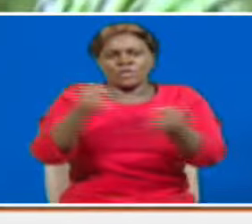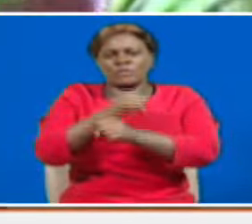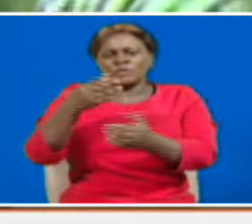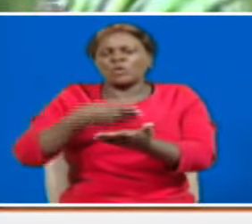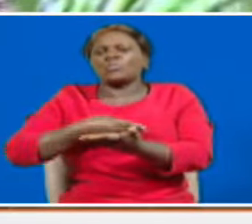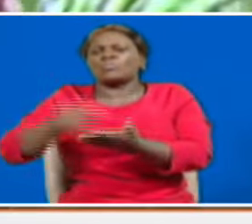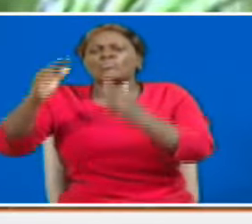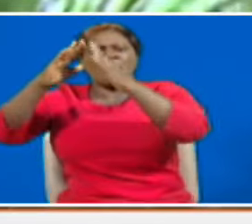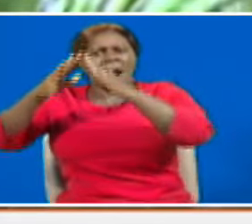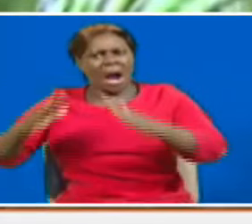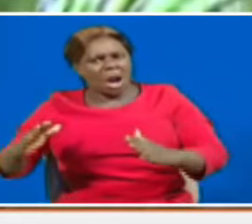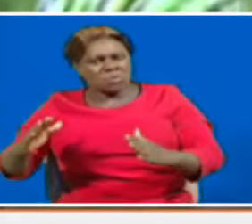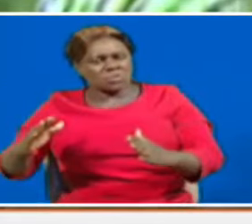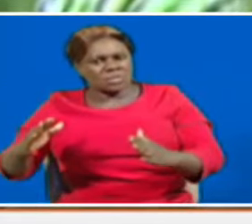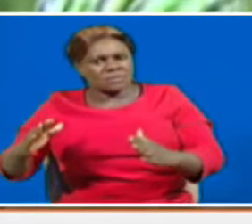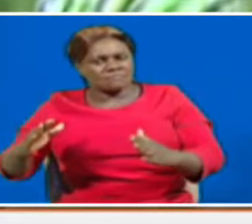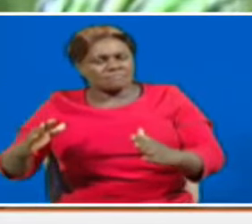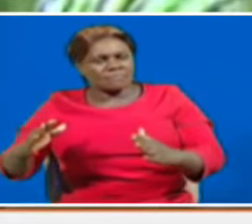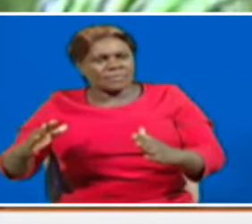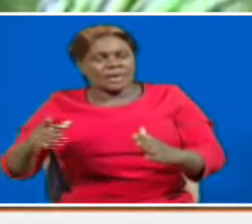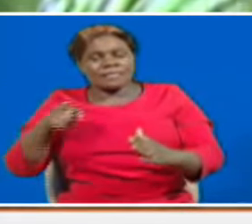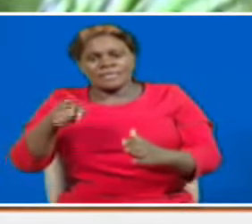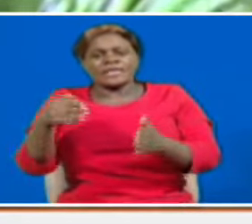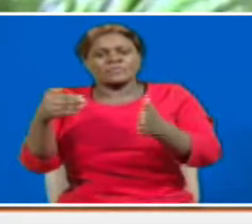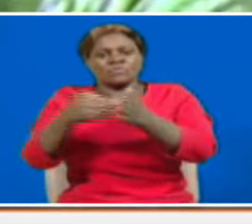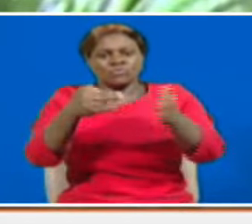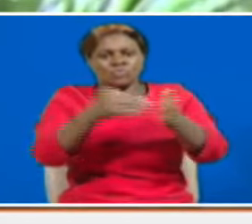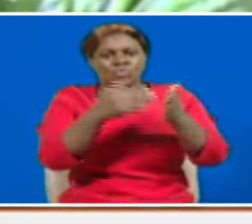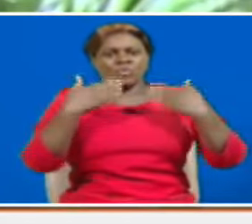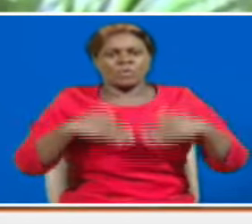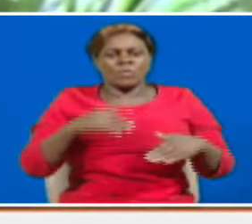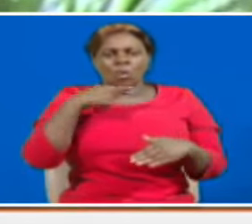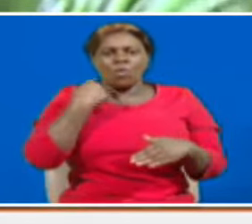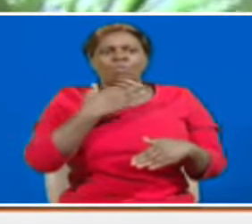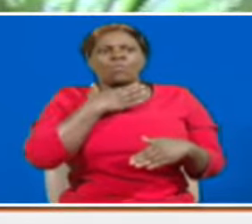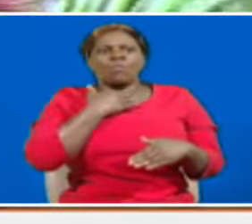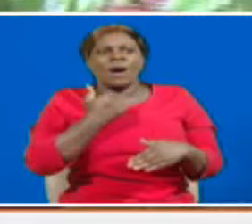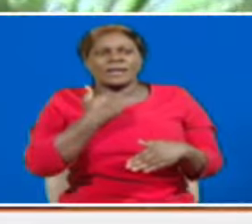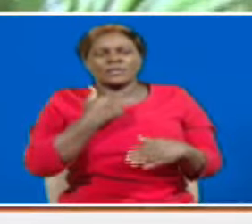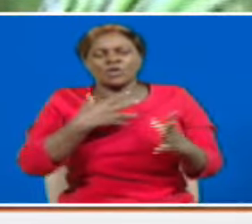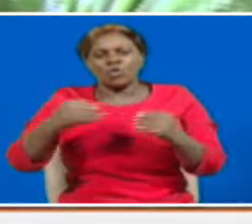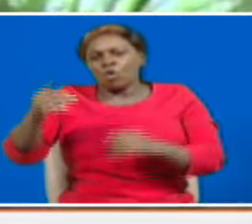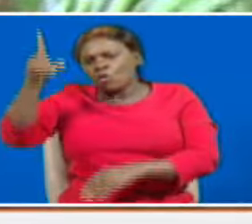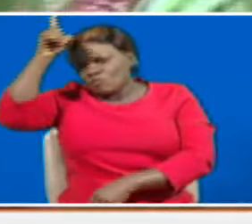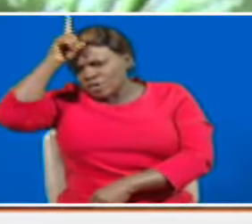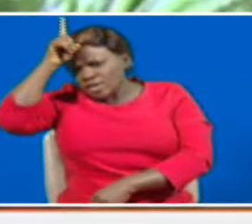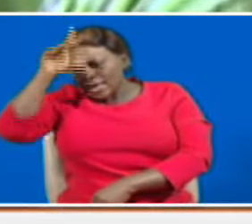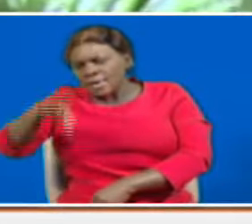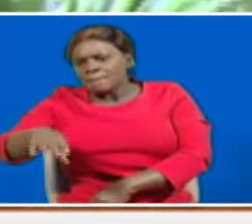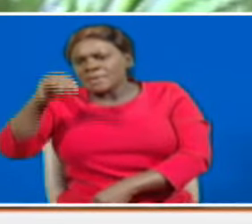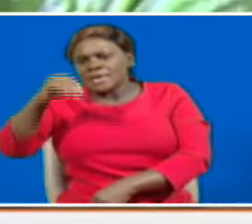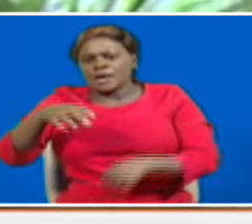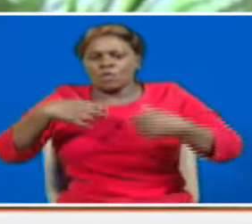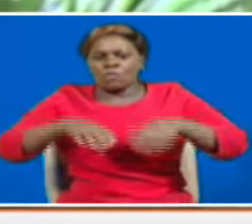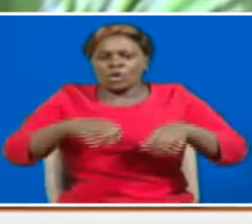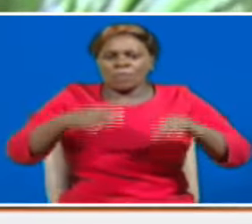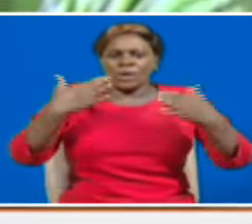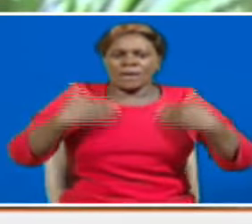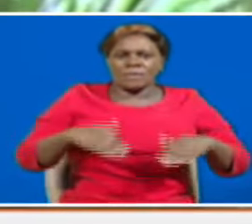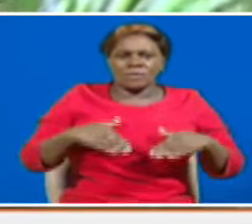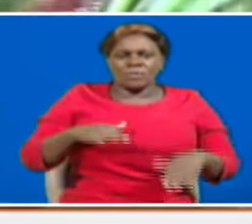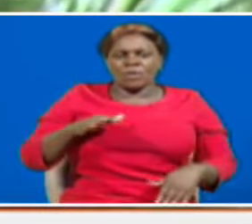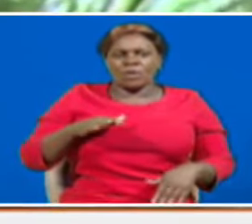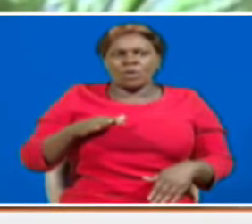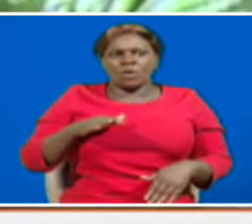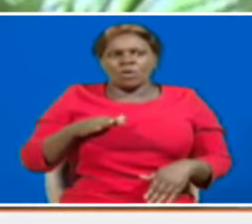hiyo nyumba even after buying it. So that this prevents people, wale ambao wanaweza enda kwa kijiji, wachukue watu wa bodaboda na wengine, wachukue